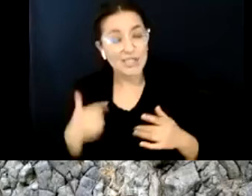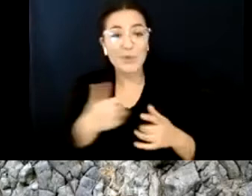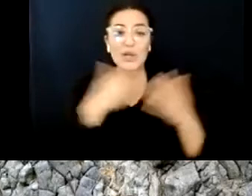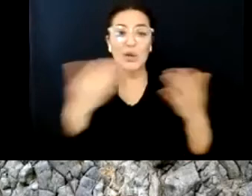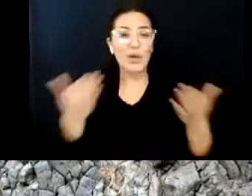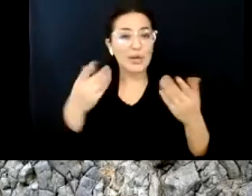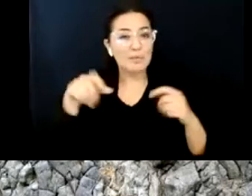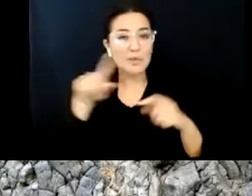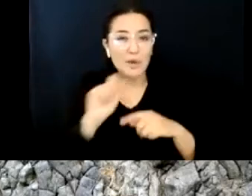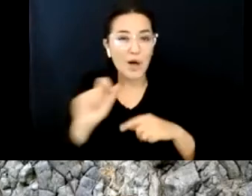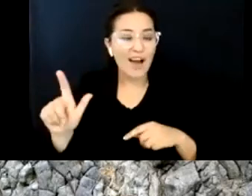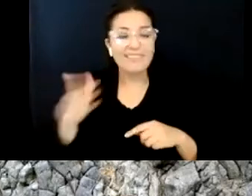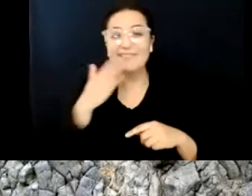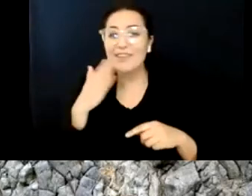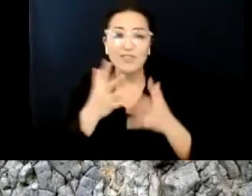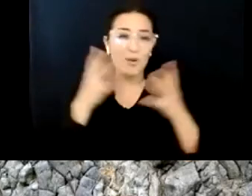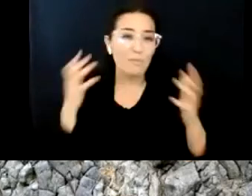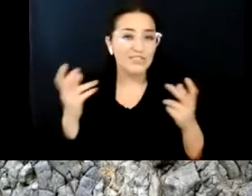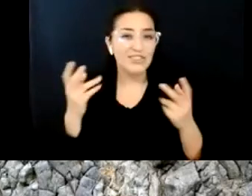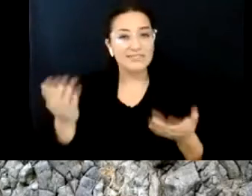thank you all for inviting me.